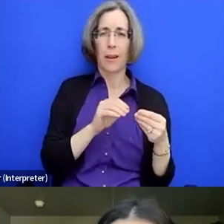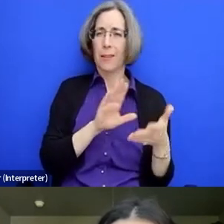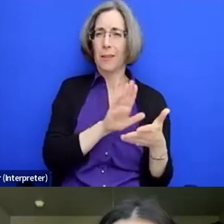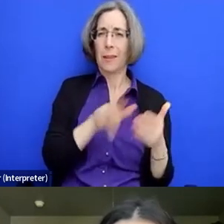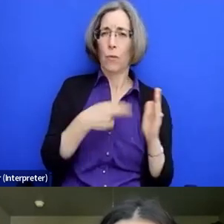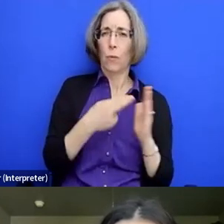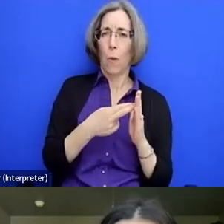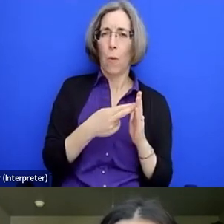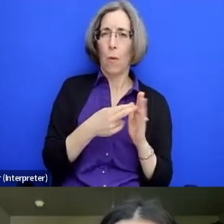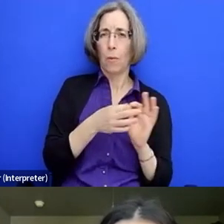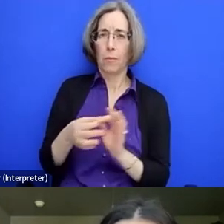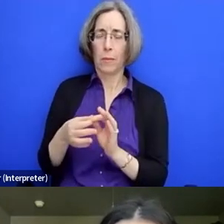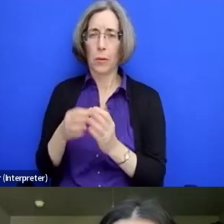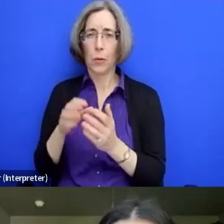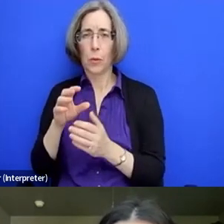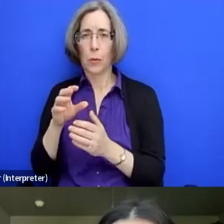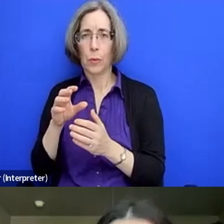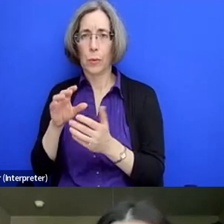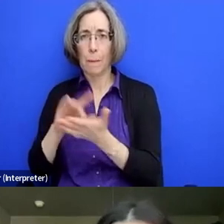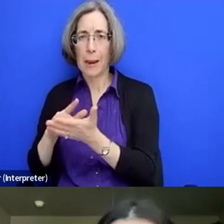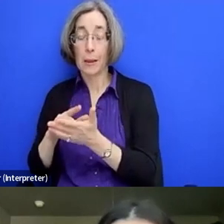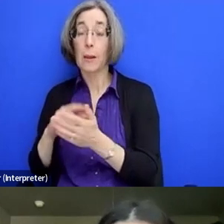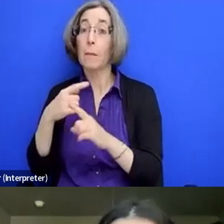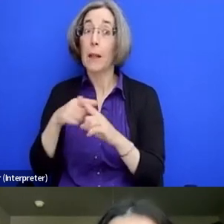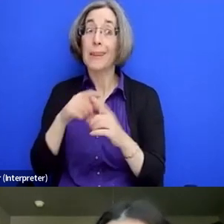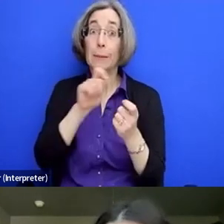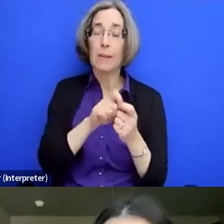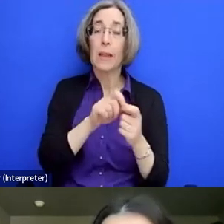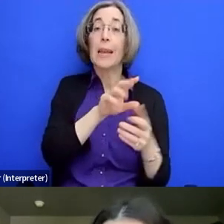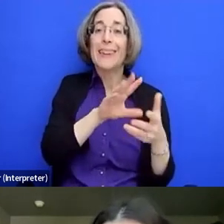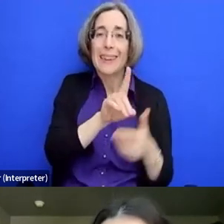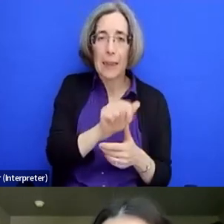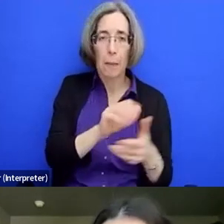more specifically, disabled storytellers in that work?